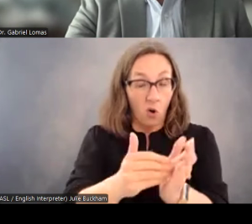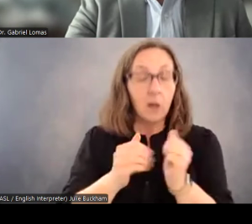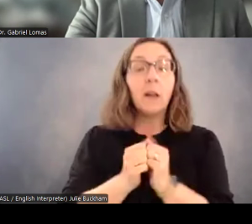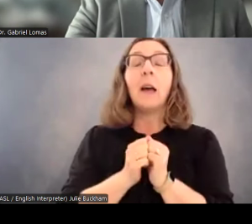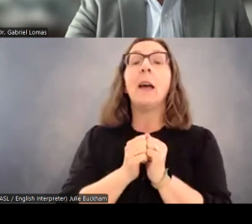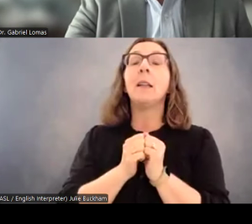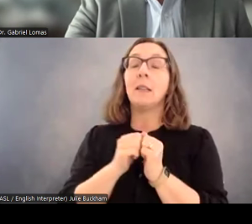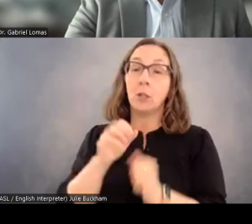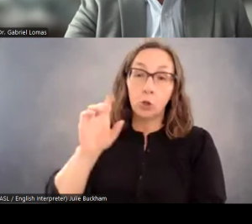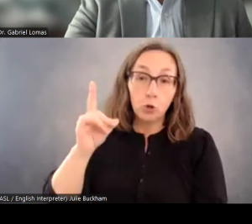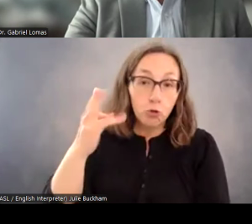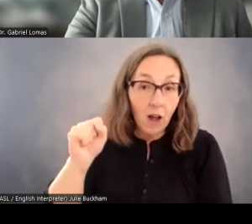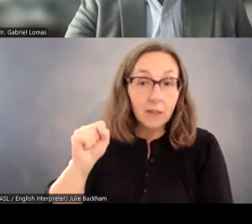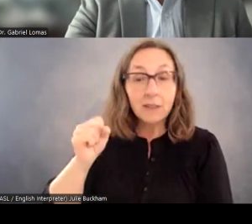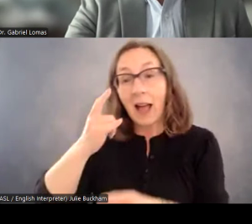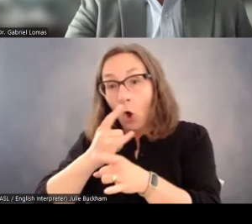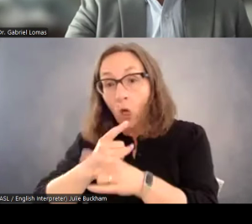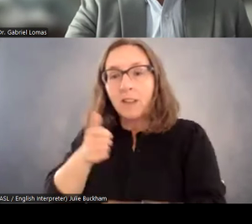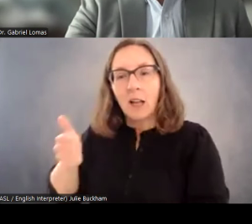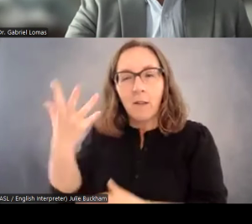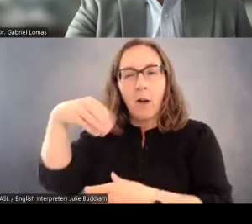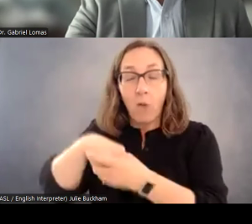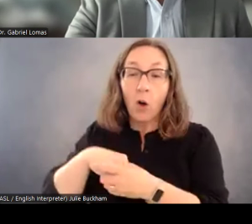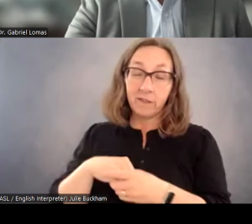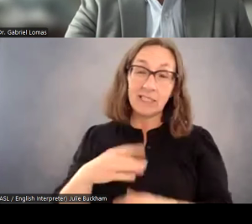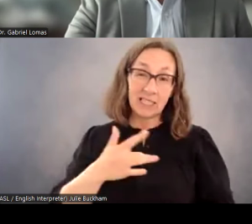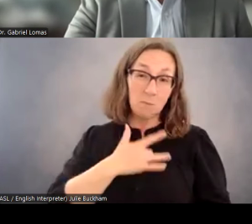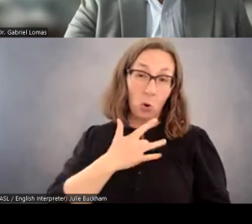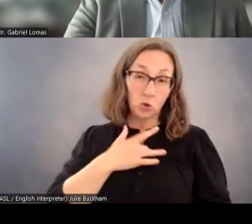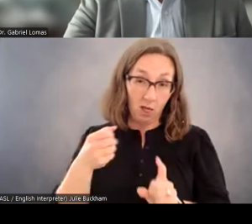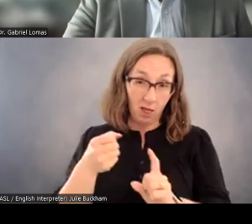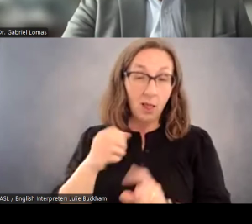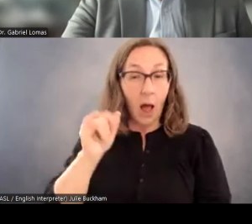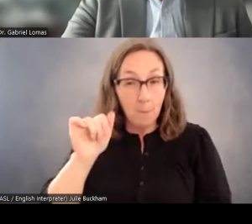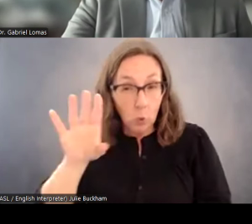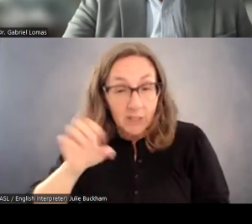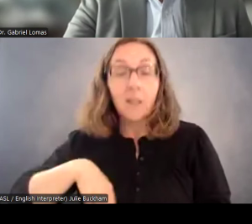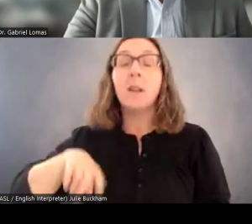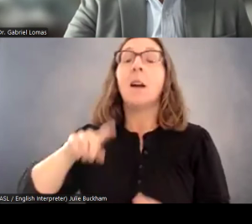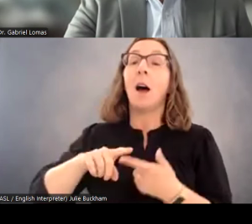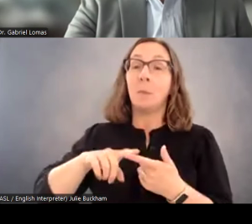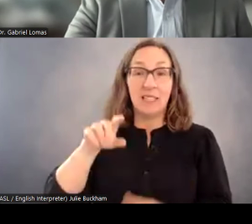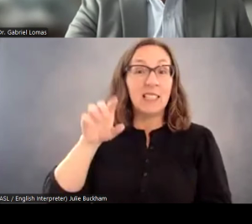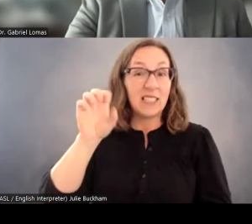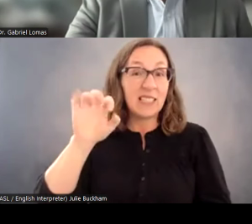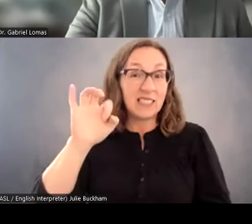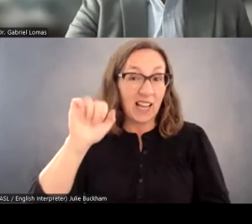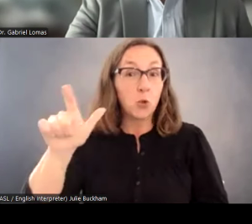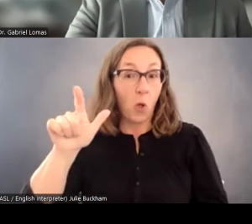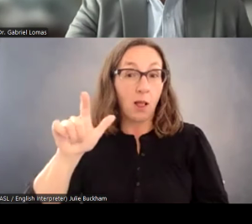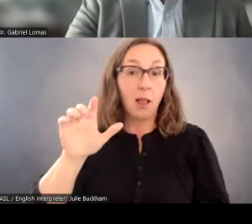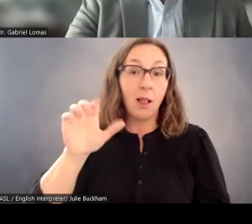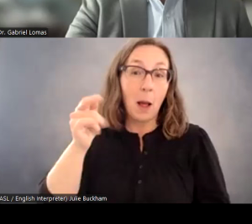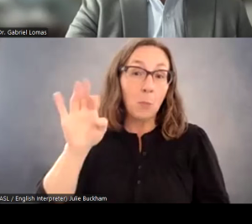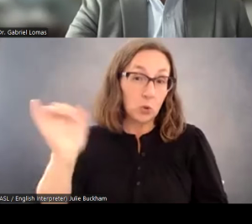emotionally and sexually. She was involved with some theft because she wanted to be accepted